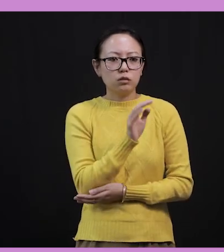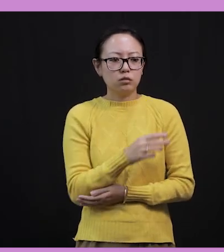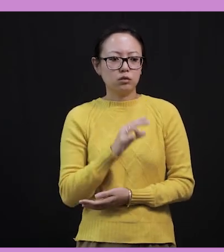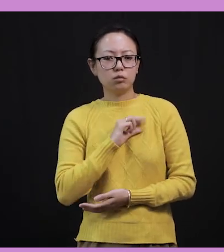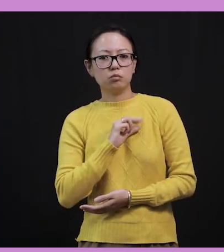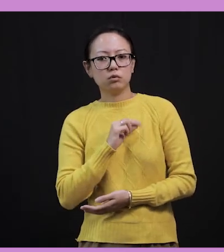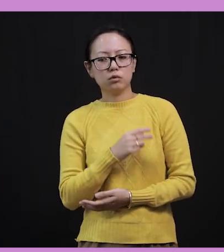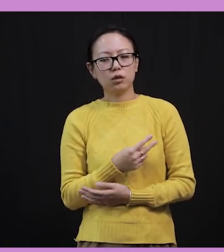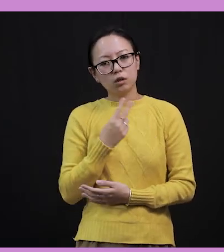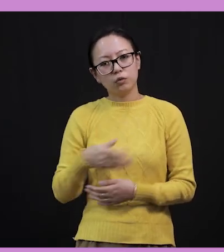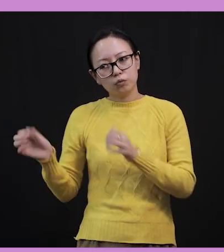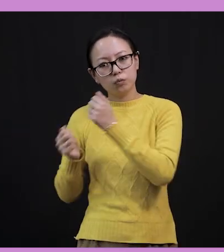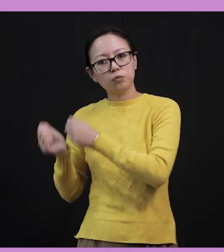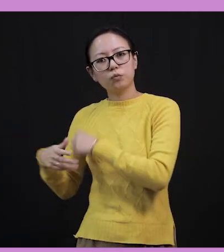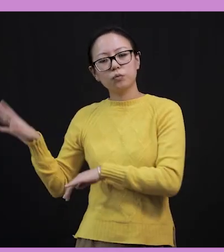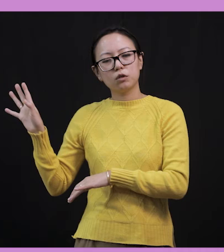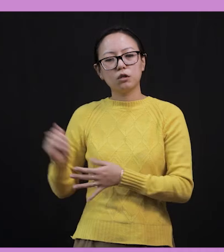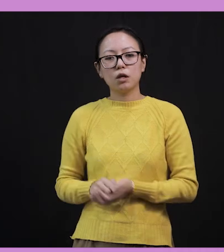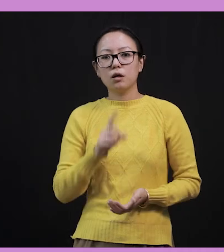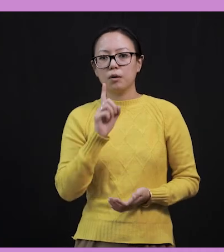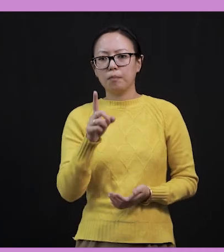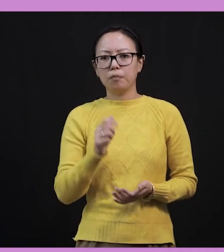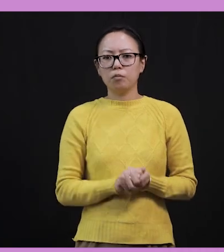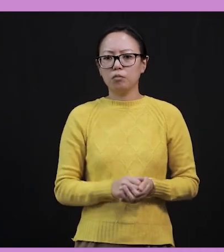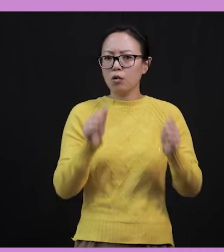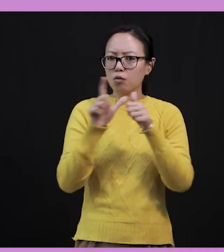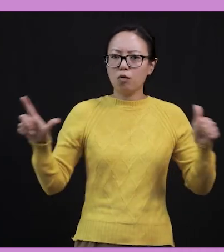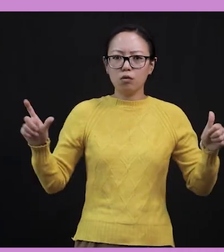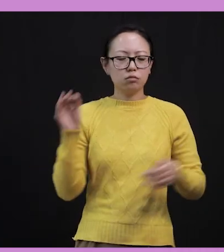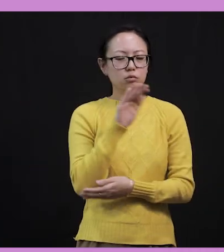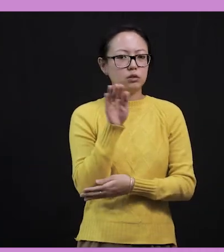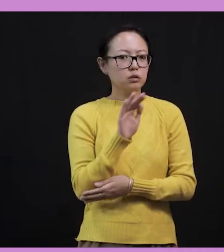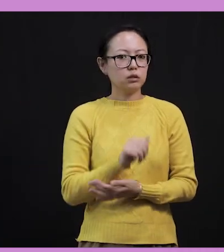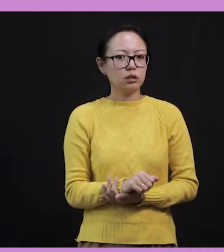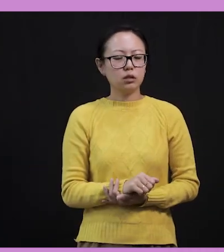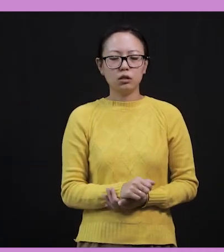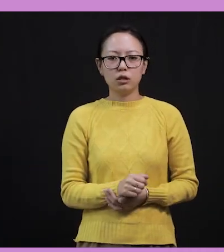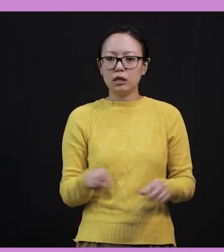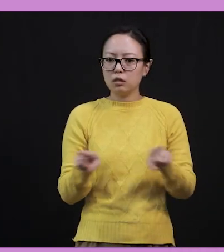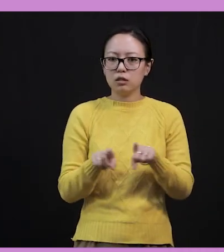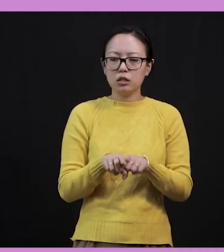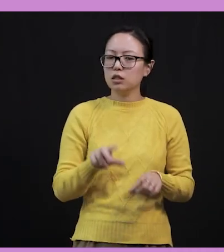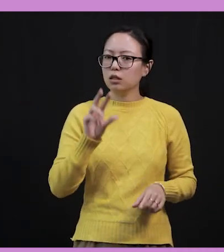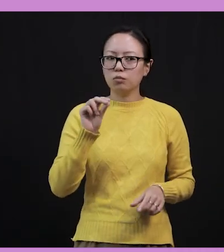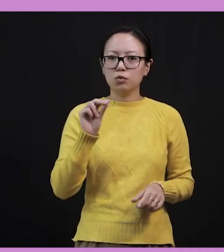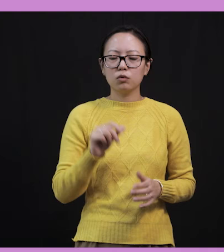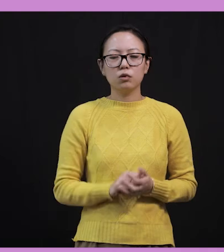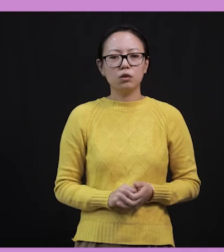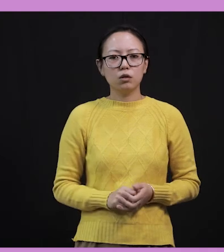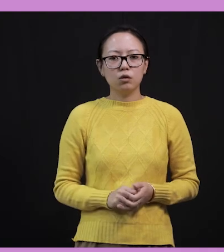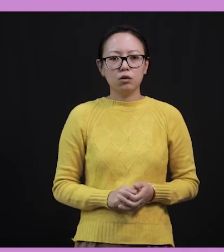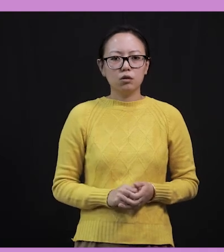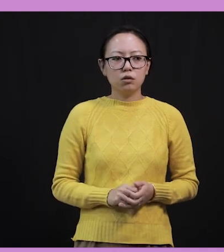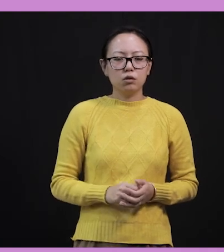is. So you cannot generalize one particular community and say that all of them are bad. You cannot generalize one particular